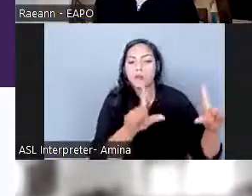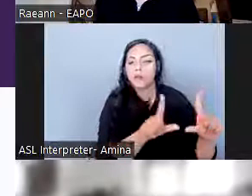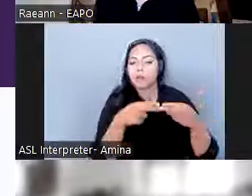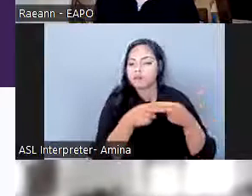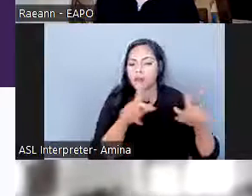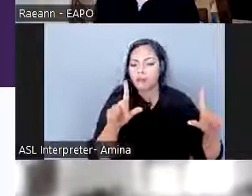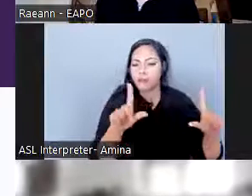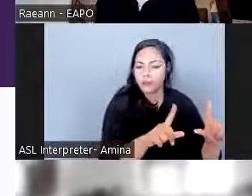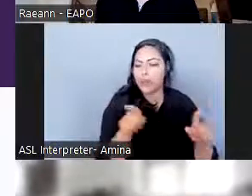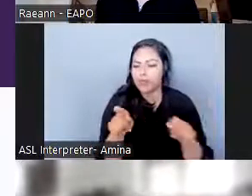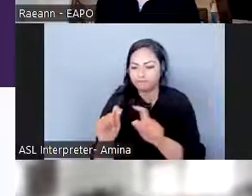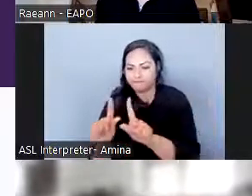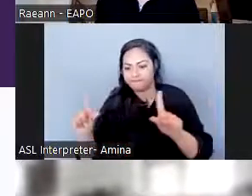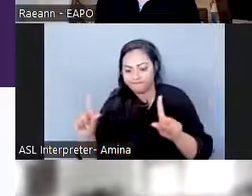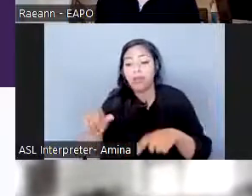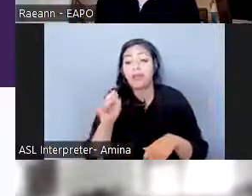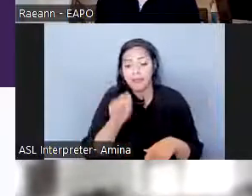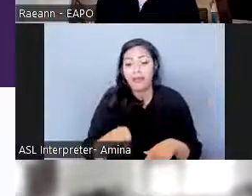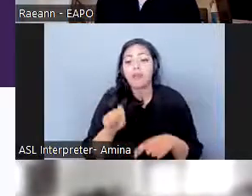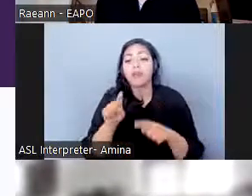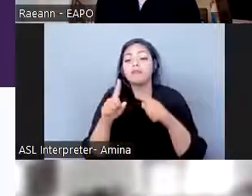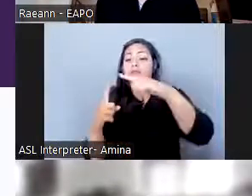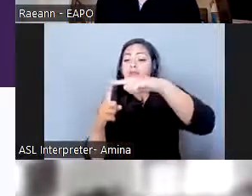invite questions and answers at the end.